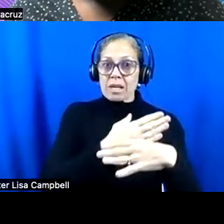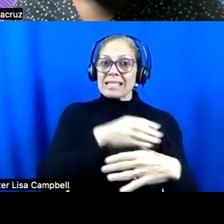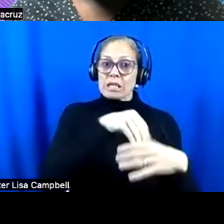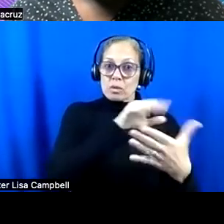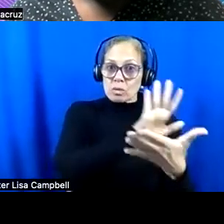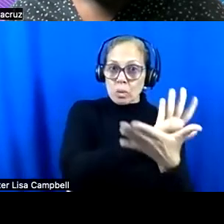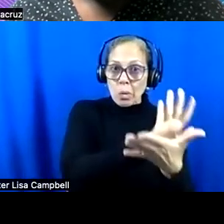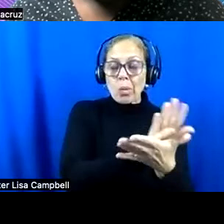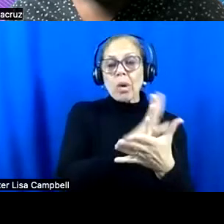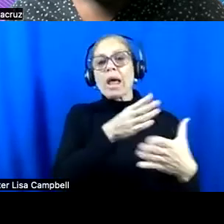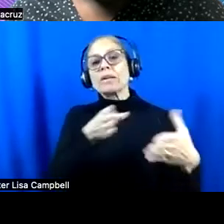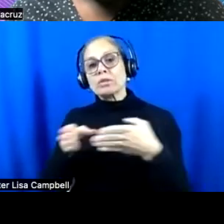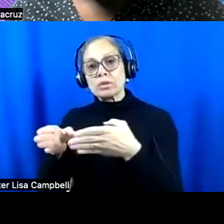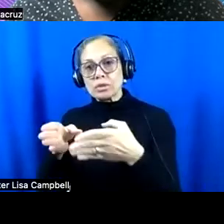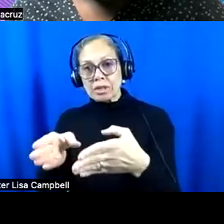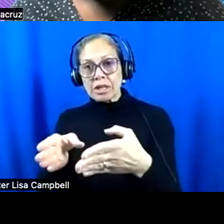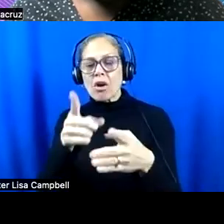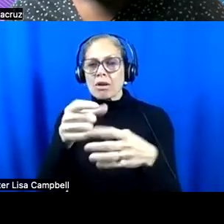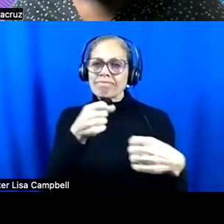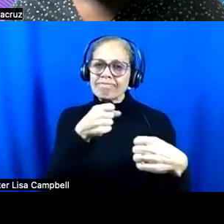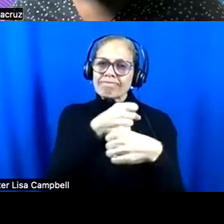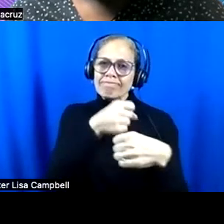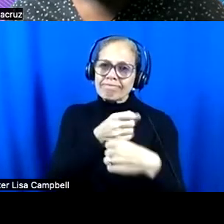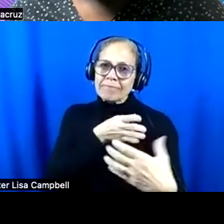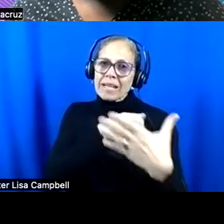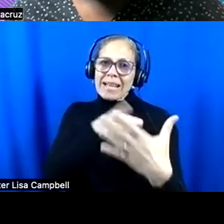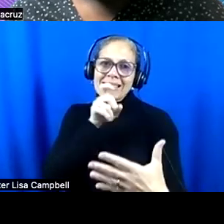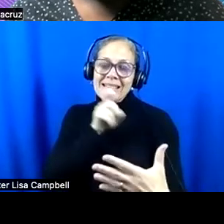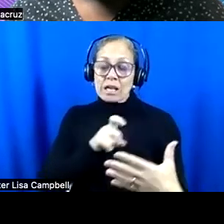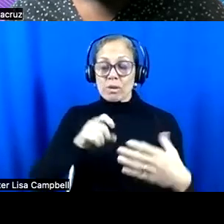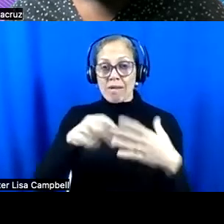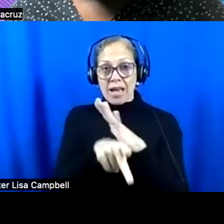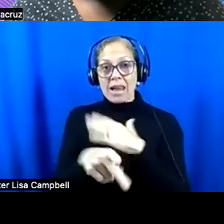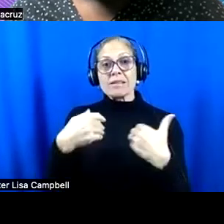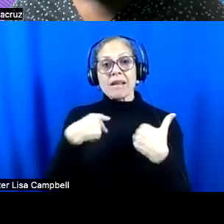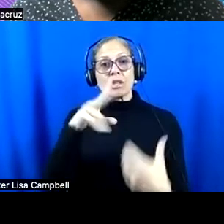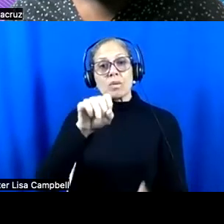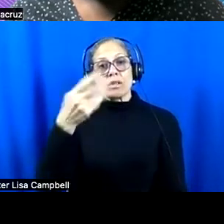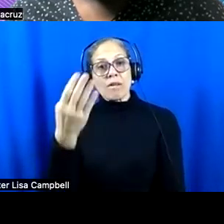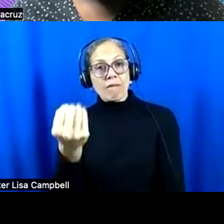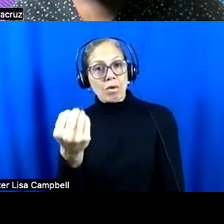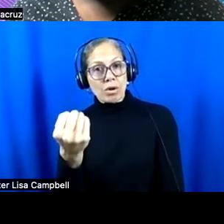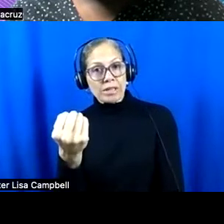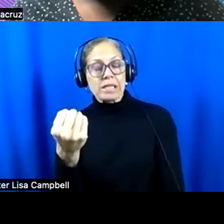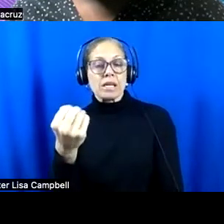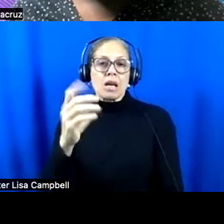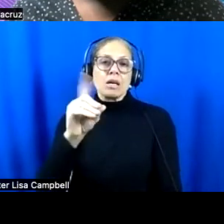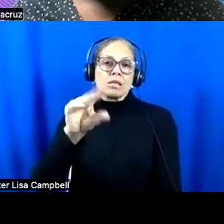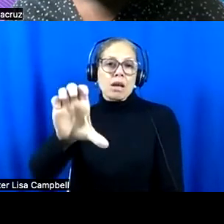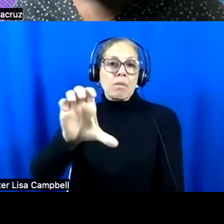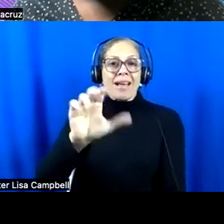Smith's work to combat sexual violence is featured in the 2014 documentary, Anita, Speak Truth to